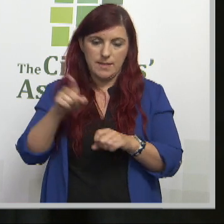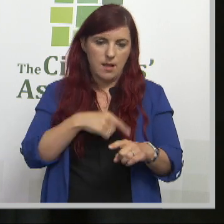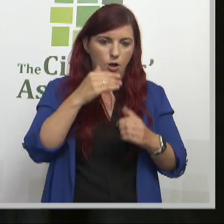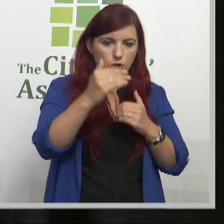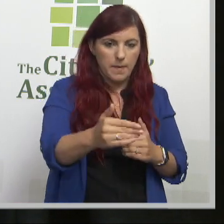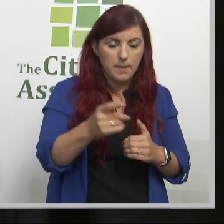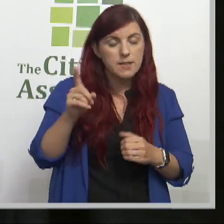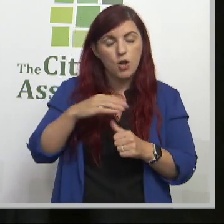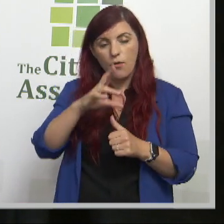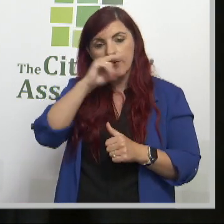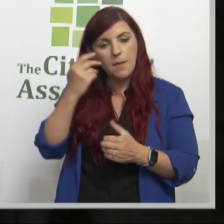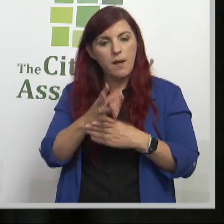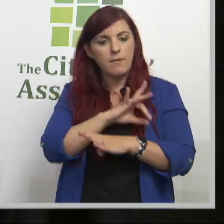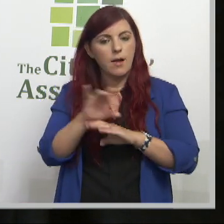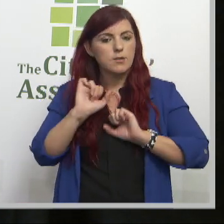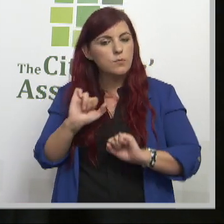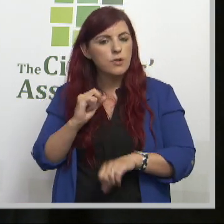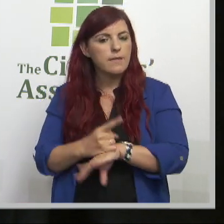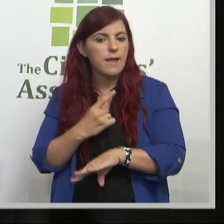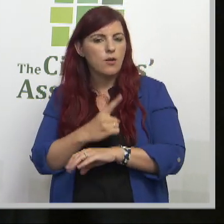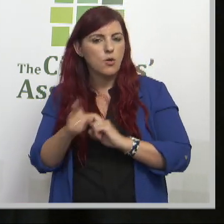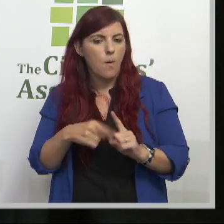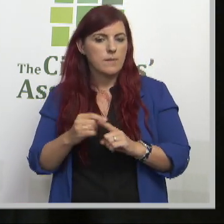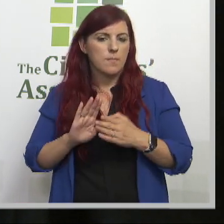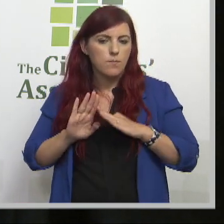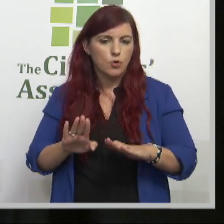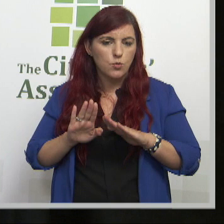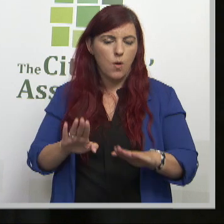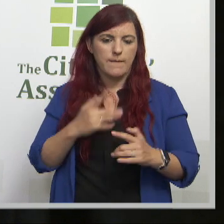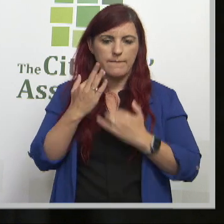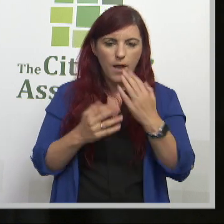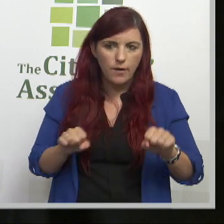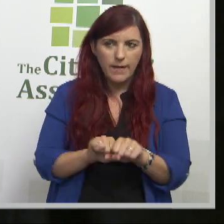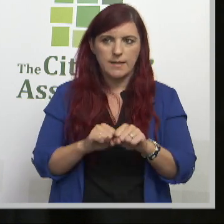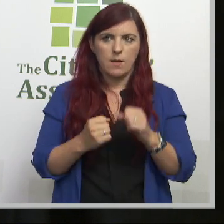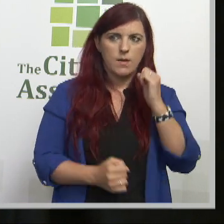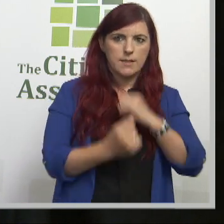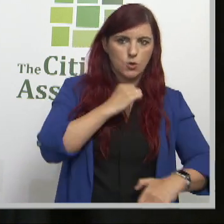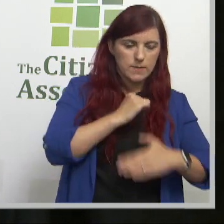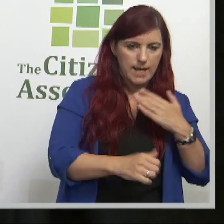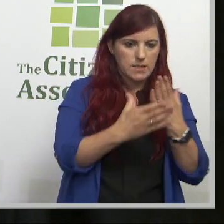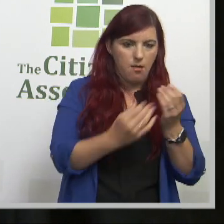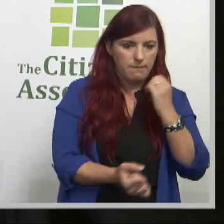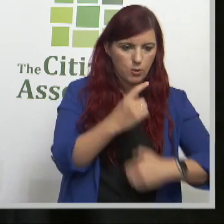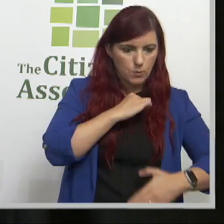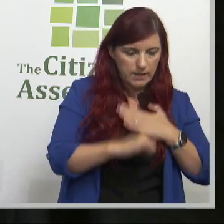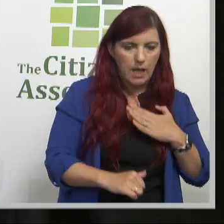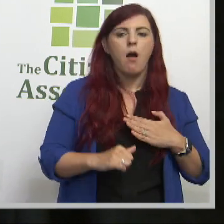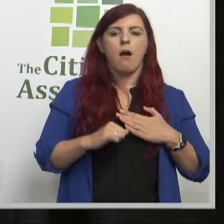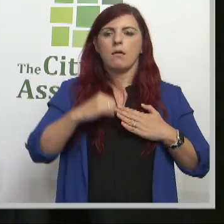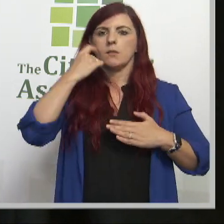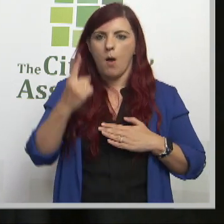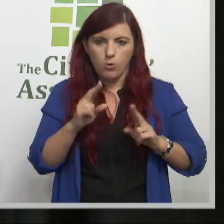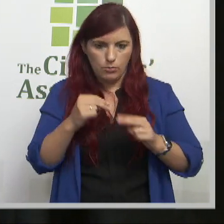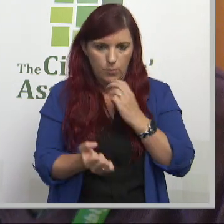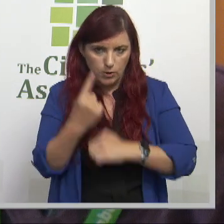government faces. It's always kind of being pushed towards firefighting. What is the big issue today? And I think this is kind of relevant for you guys.